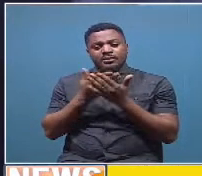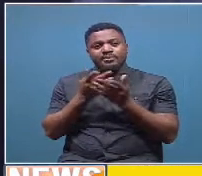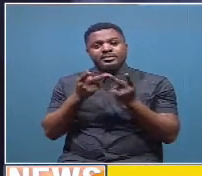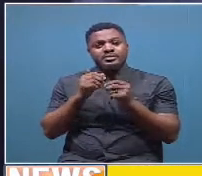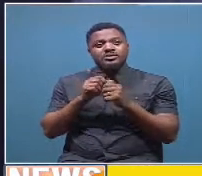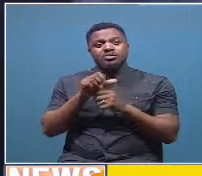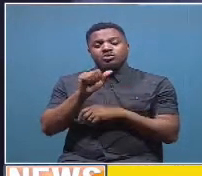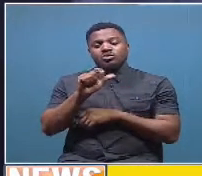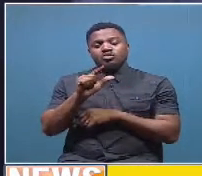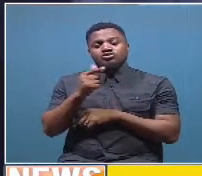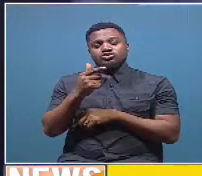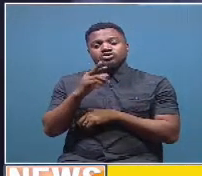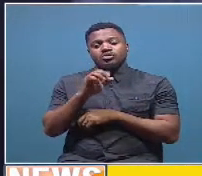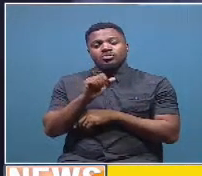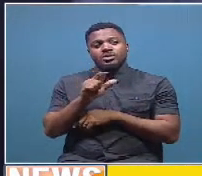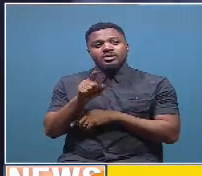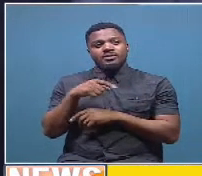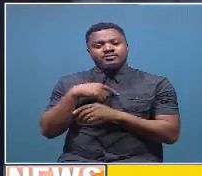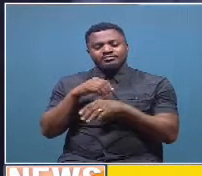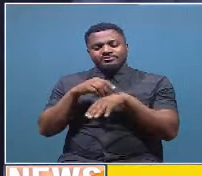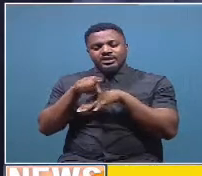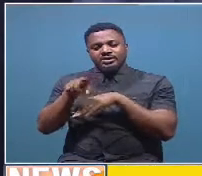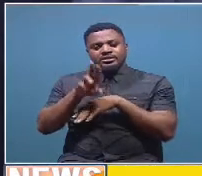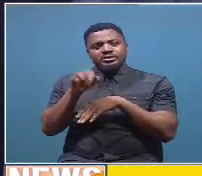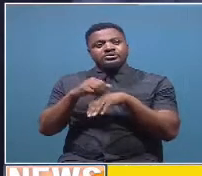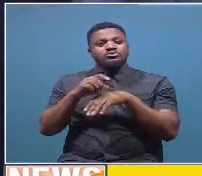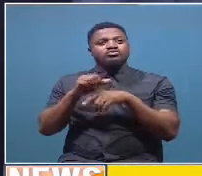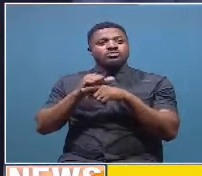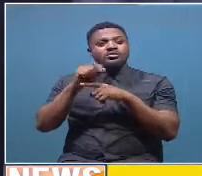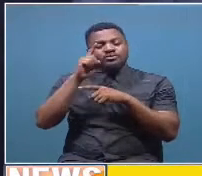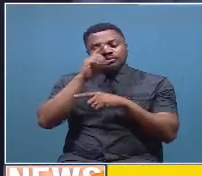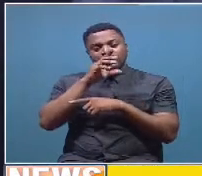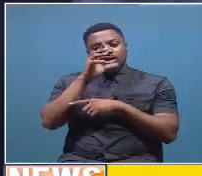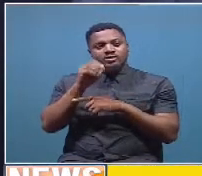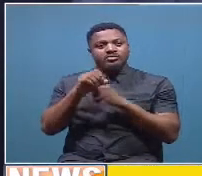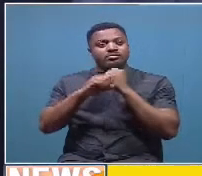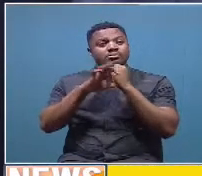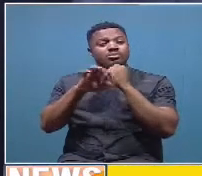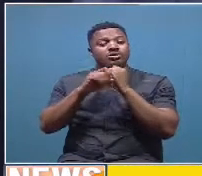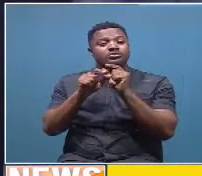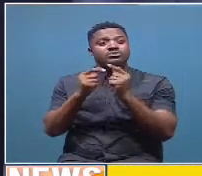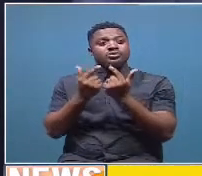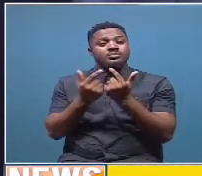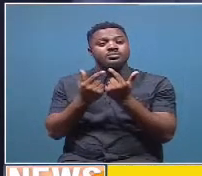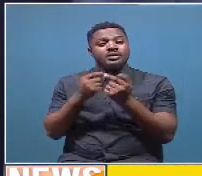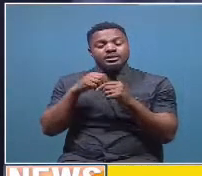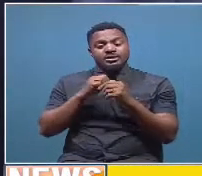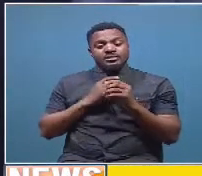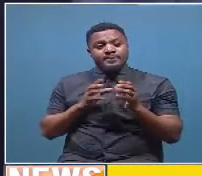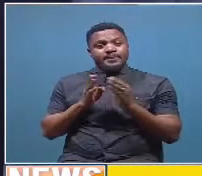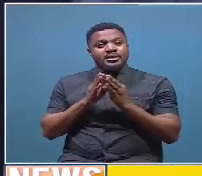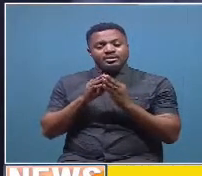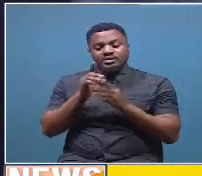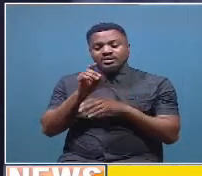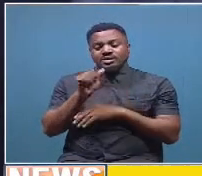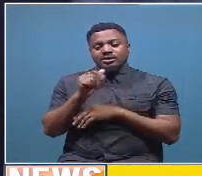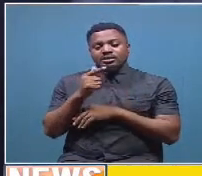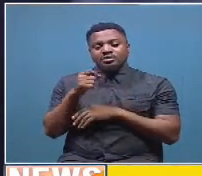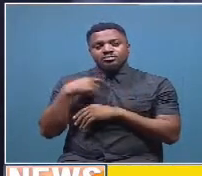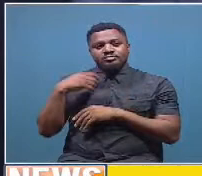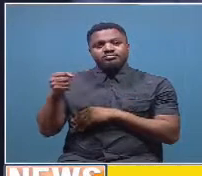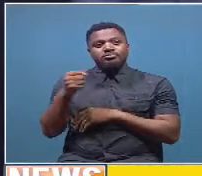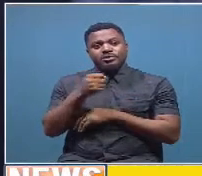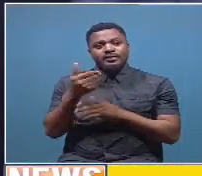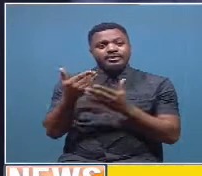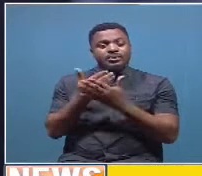Algeria, where we have designated it as training for African broadcasting. In our meeting in Dakar, we appointed